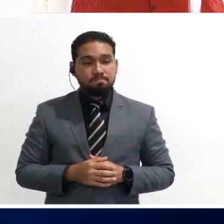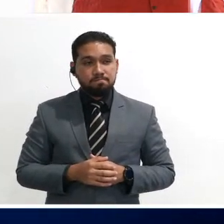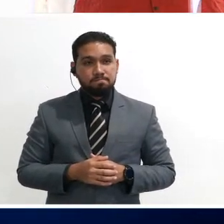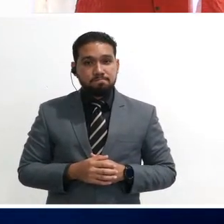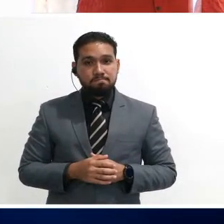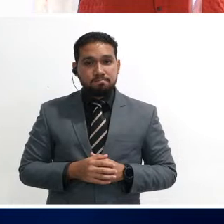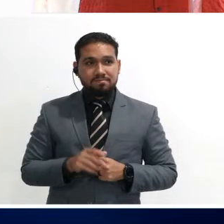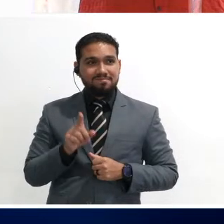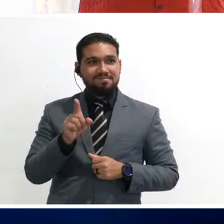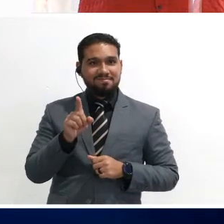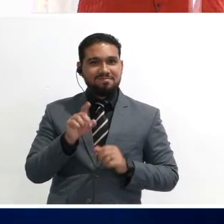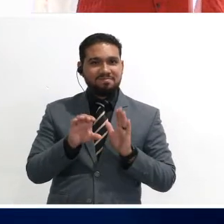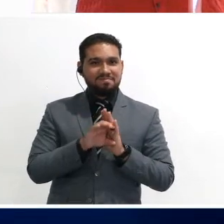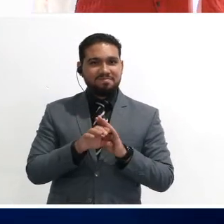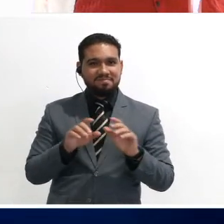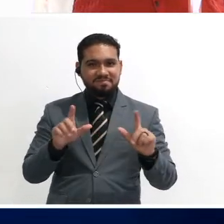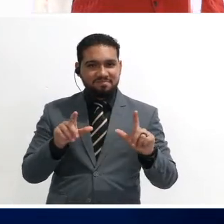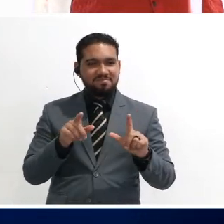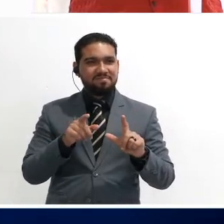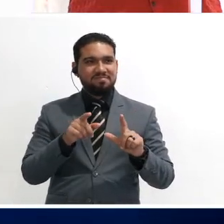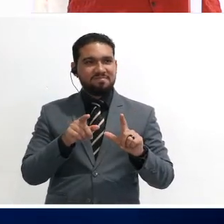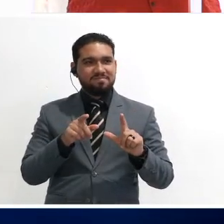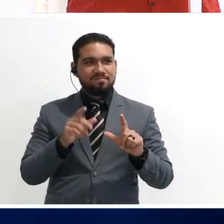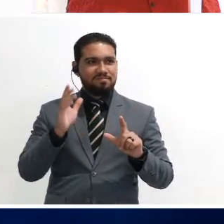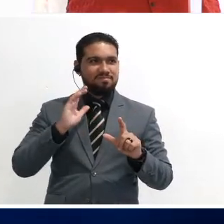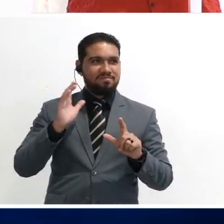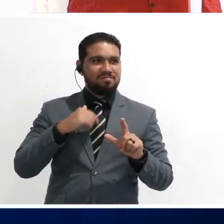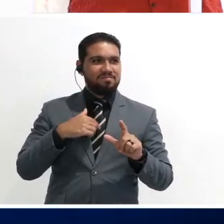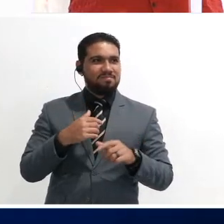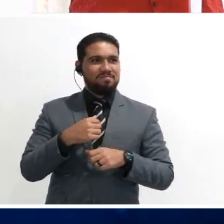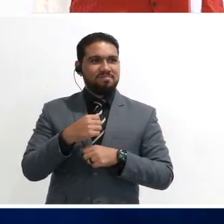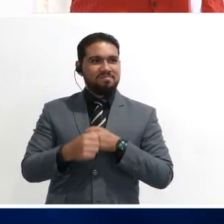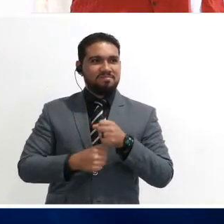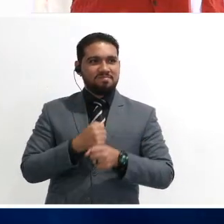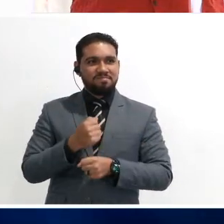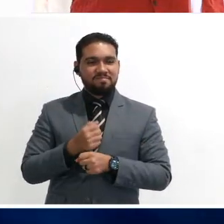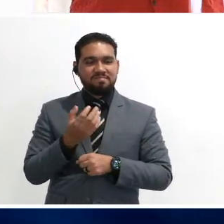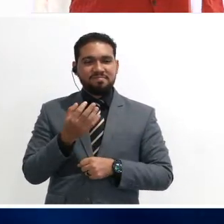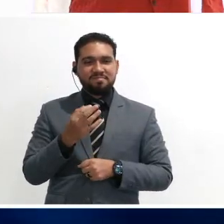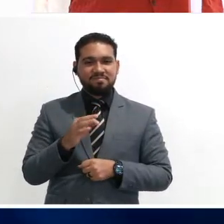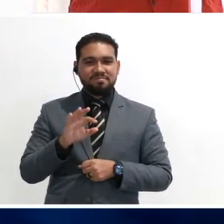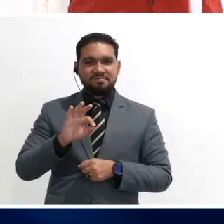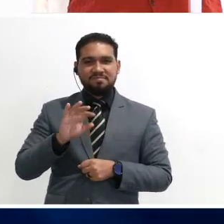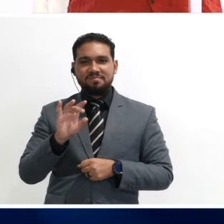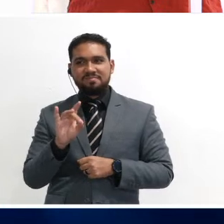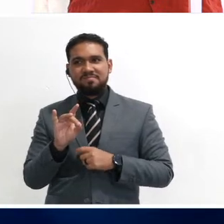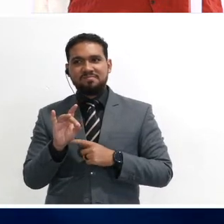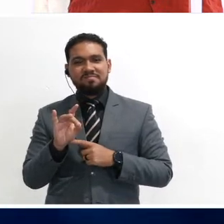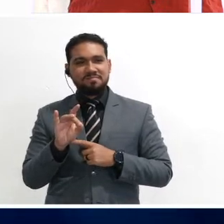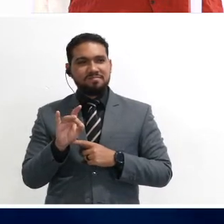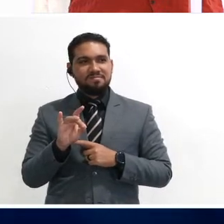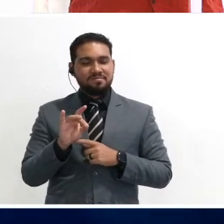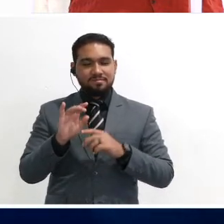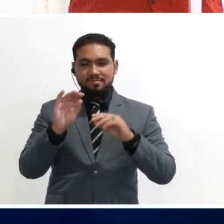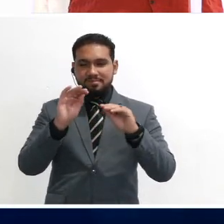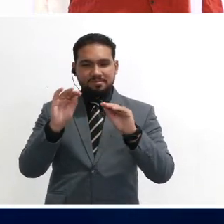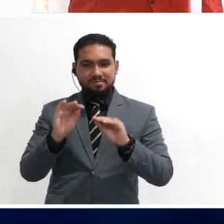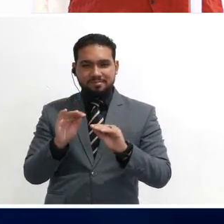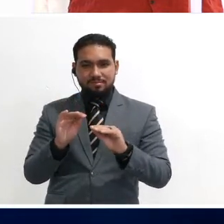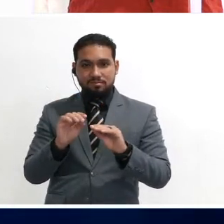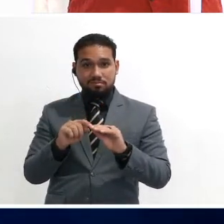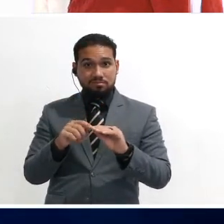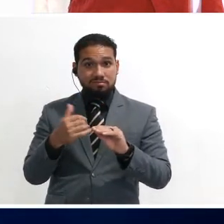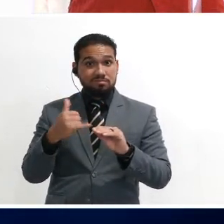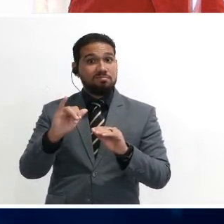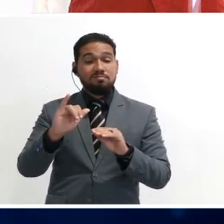that I put together in 1998, but it's still kind of pertinent today. It's just, and maybe even more pertinent today